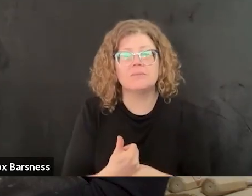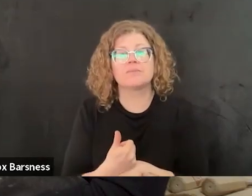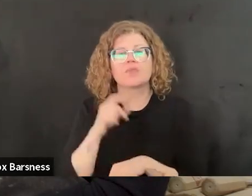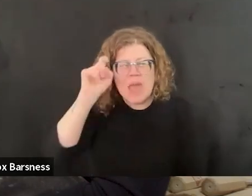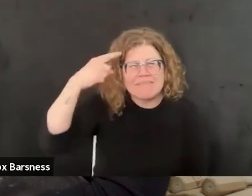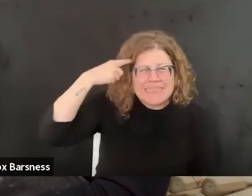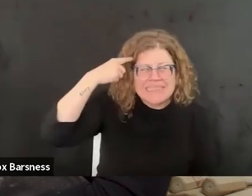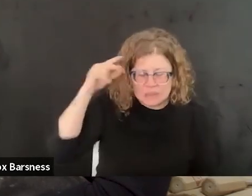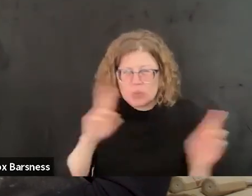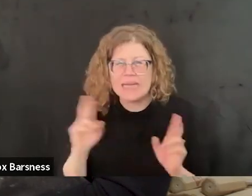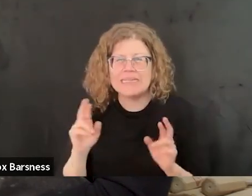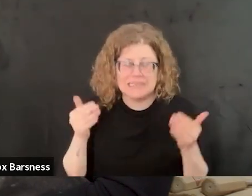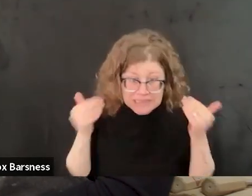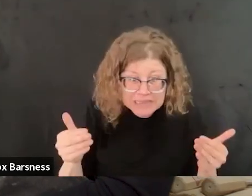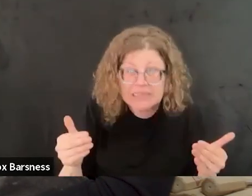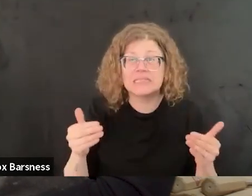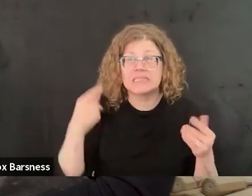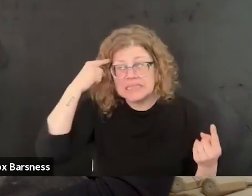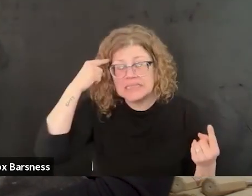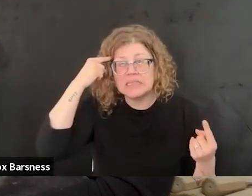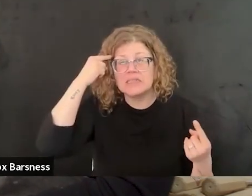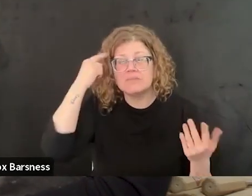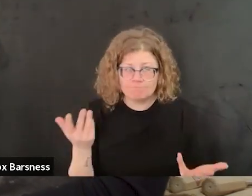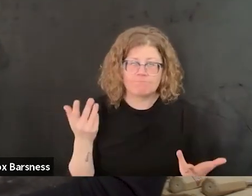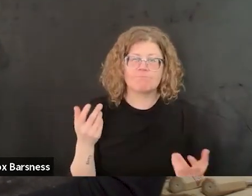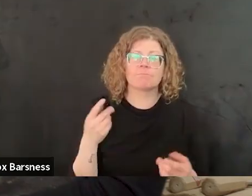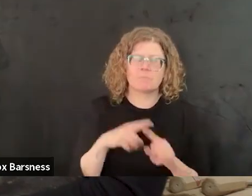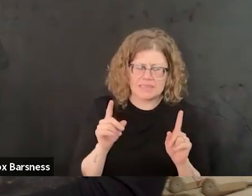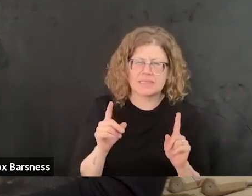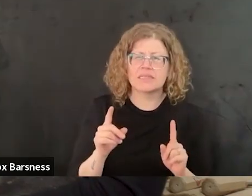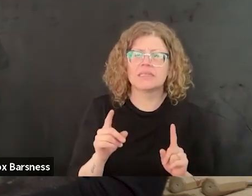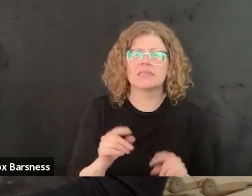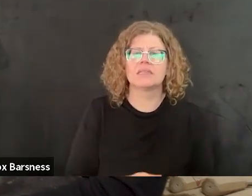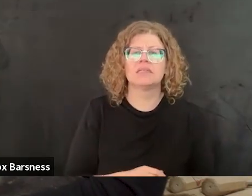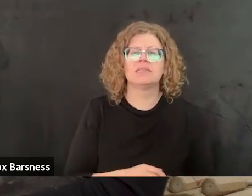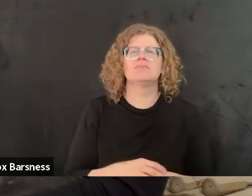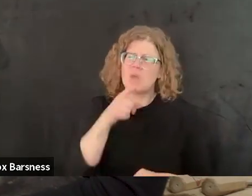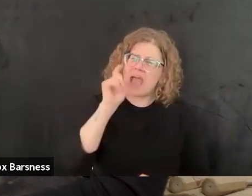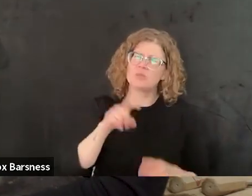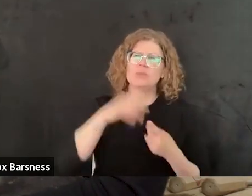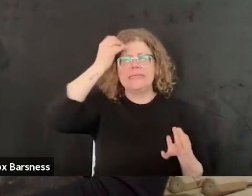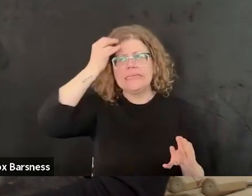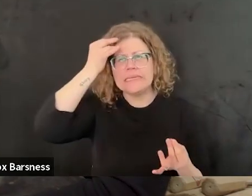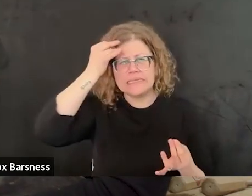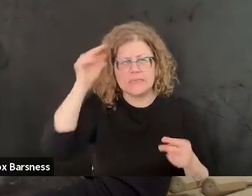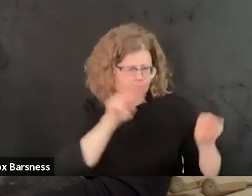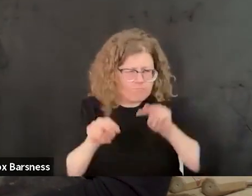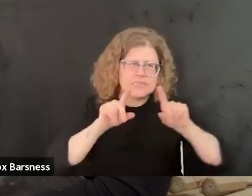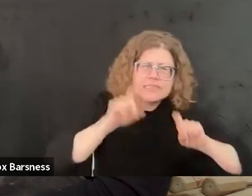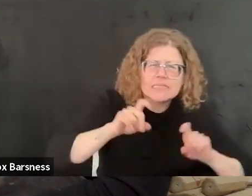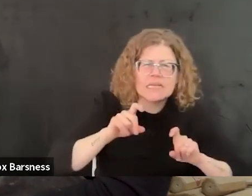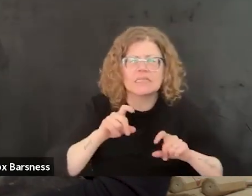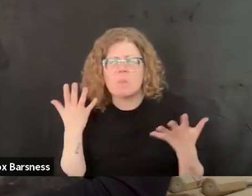like you have this pressure, but we have the idea to